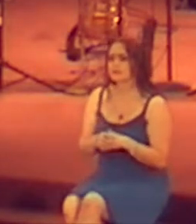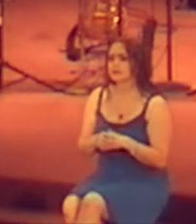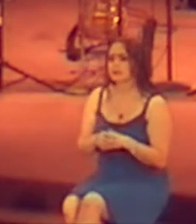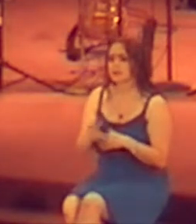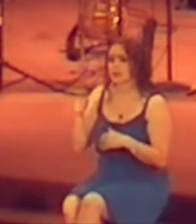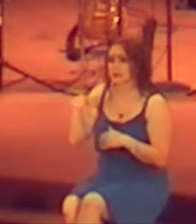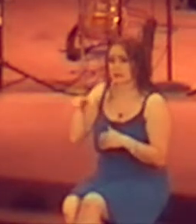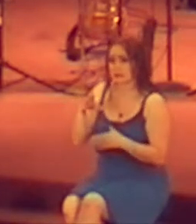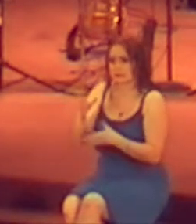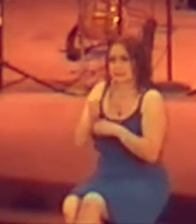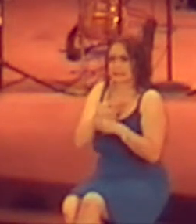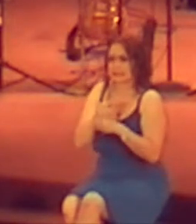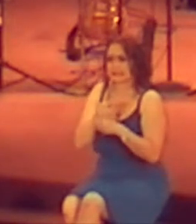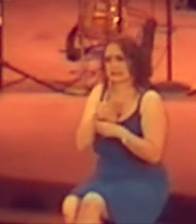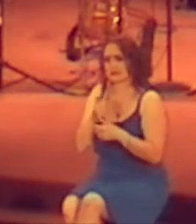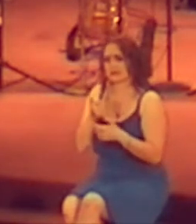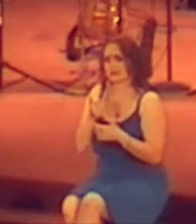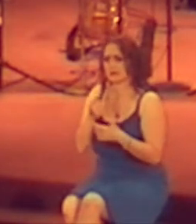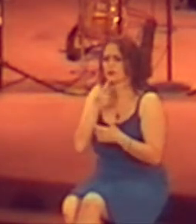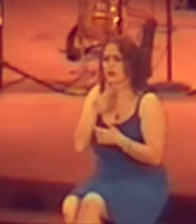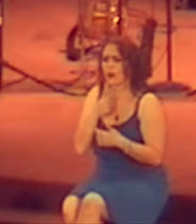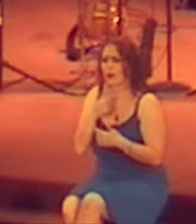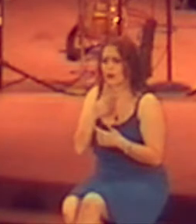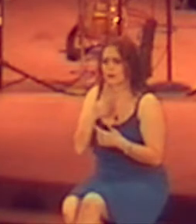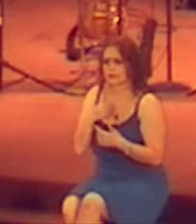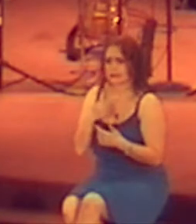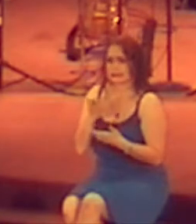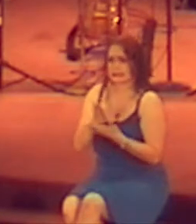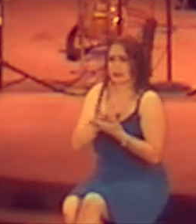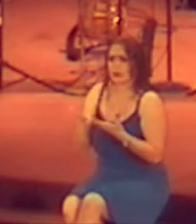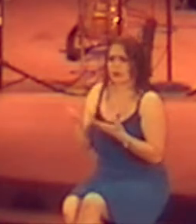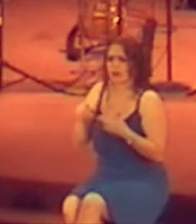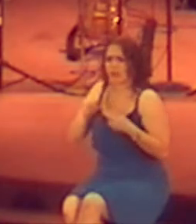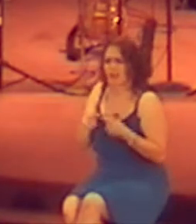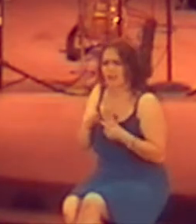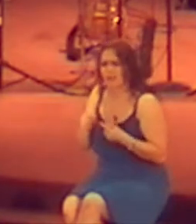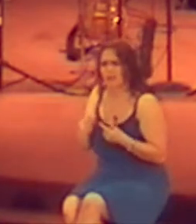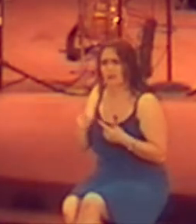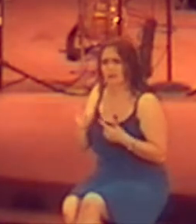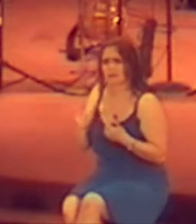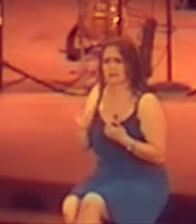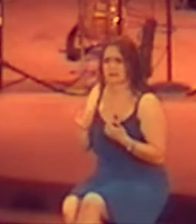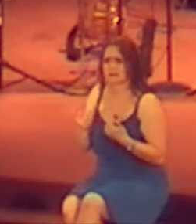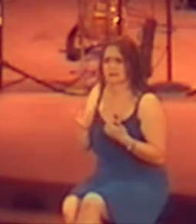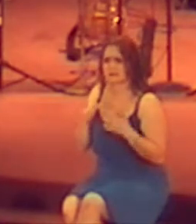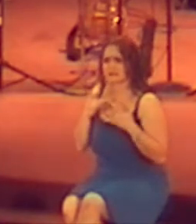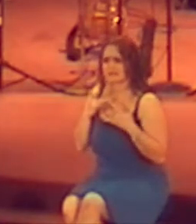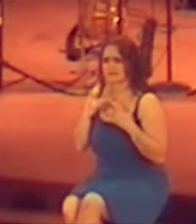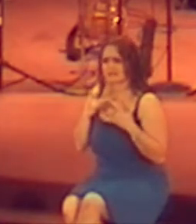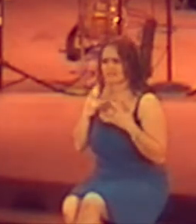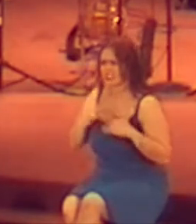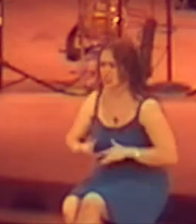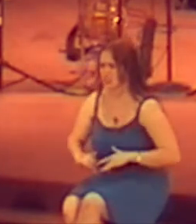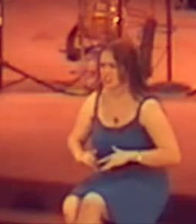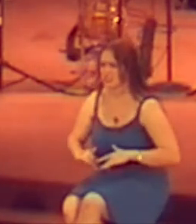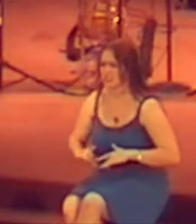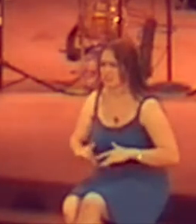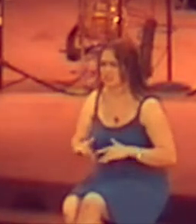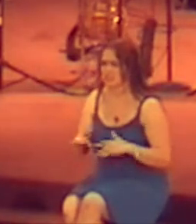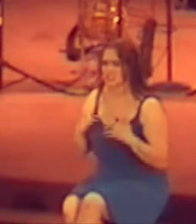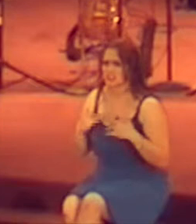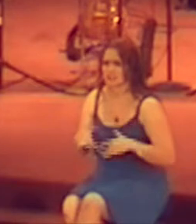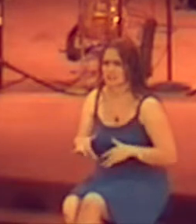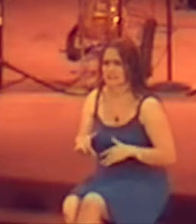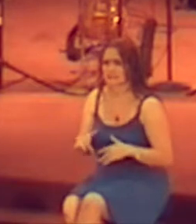awful? Like you've been told something painful, hurtful, discouraging? Have you ever been there where you're paralyzed and you're thinking, why would you say